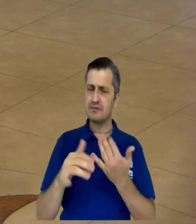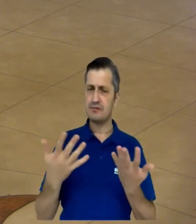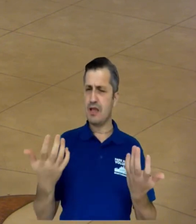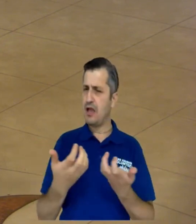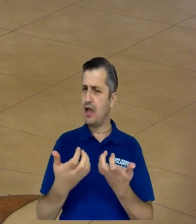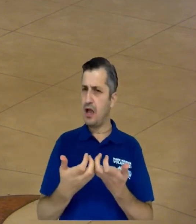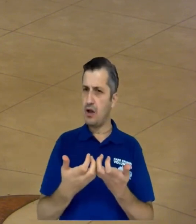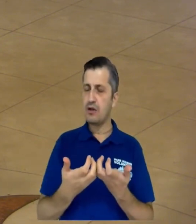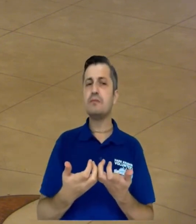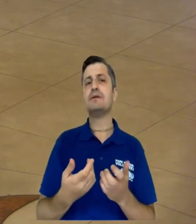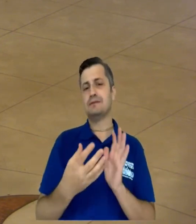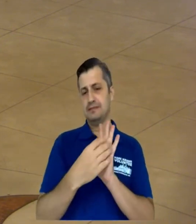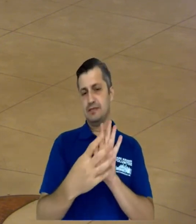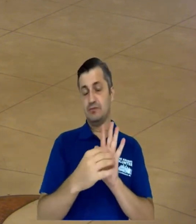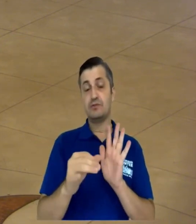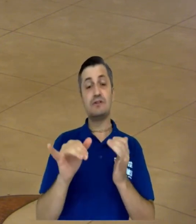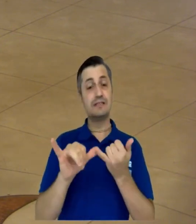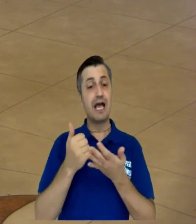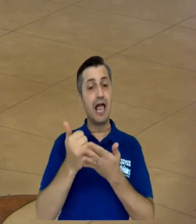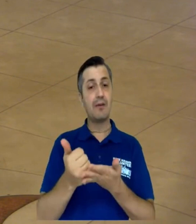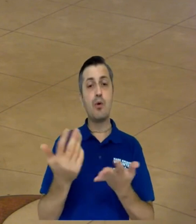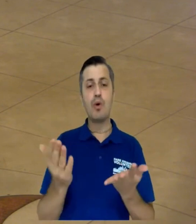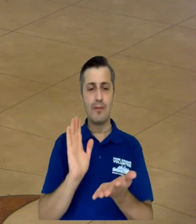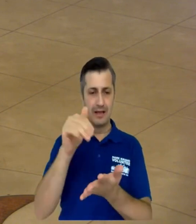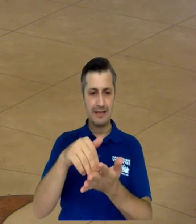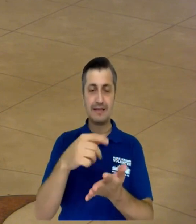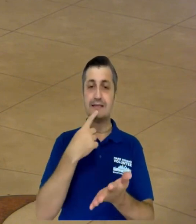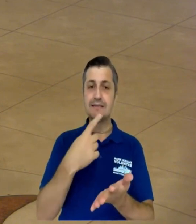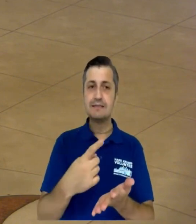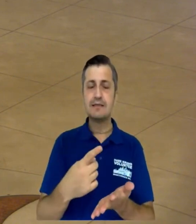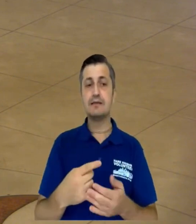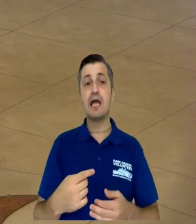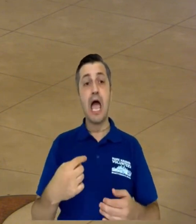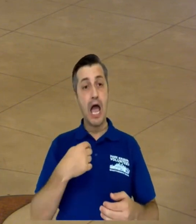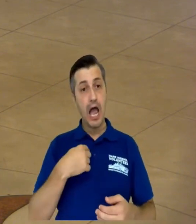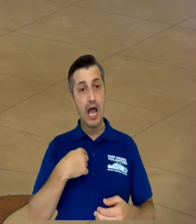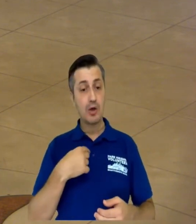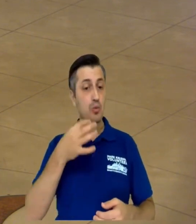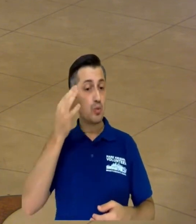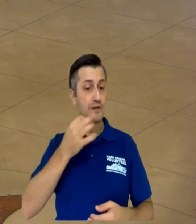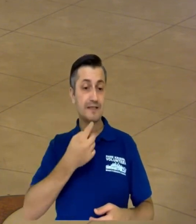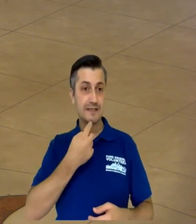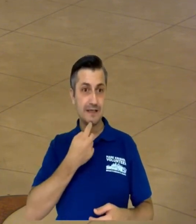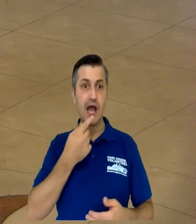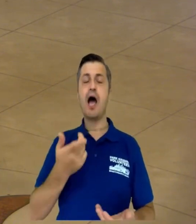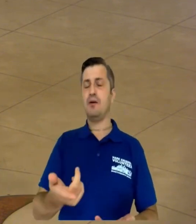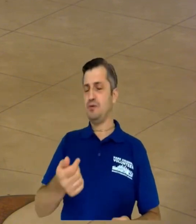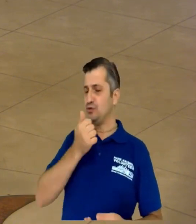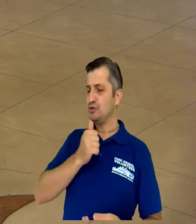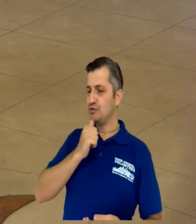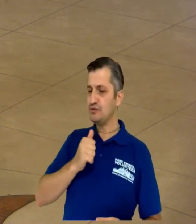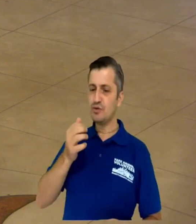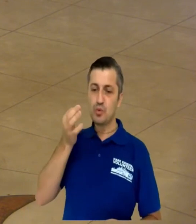am the taste in water, right? So when we drink water, we could think, it should